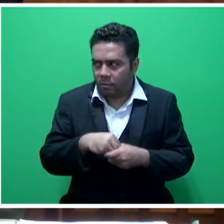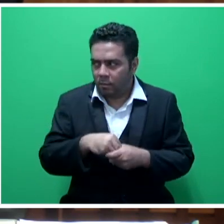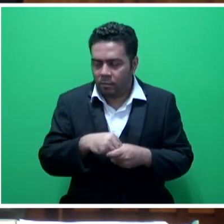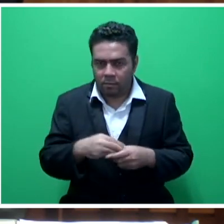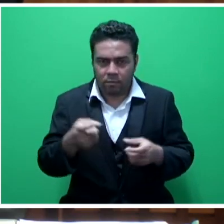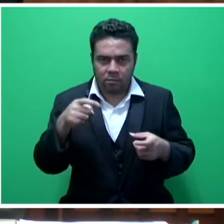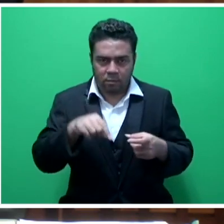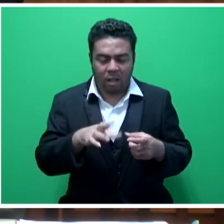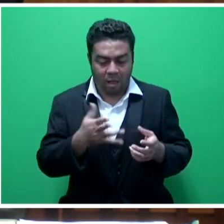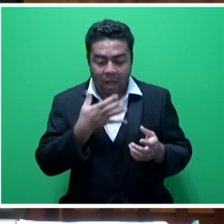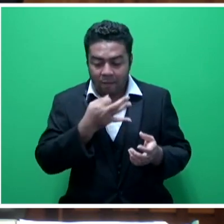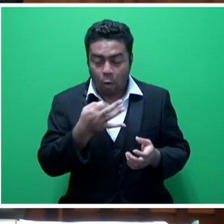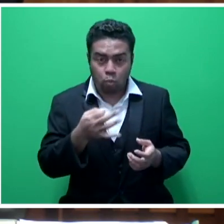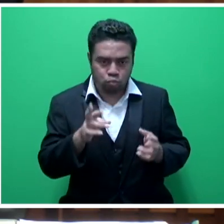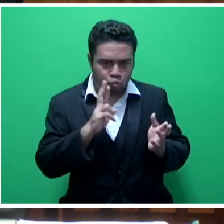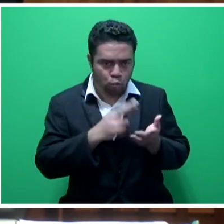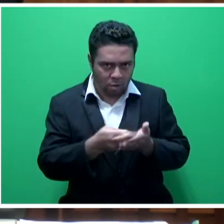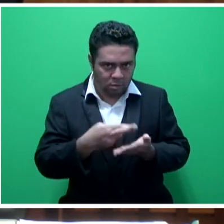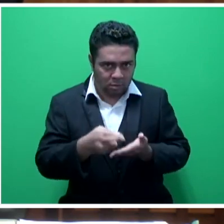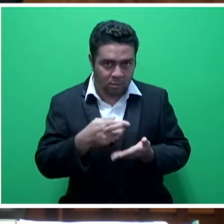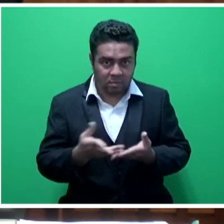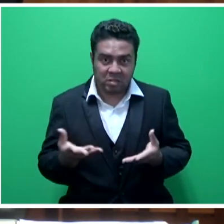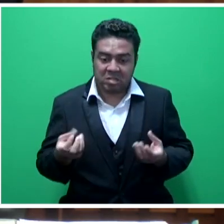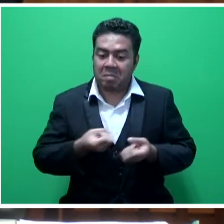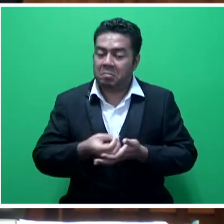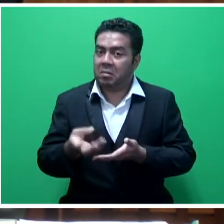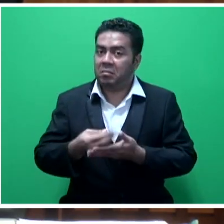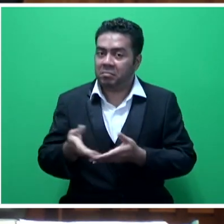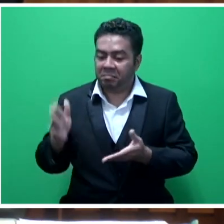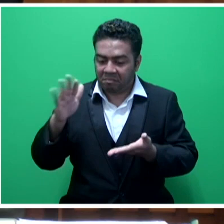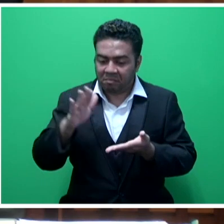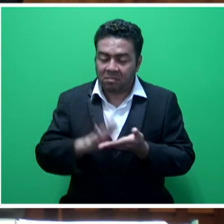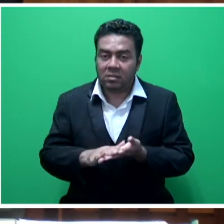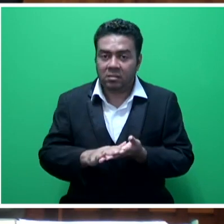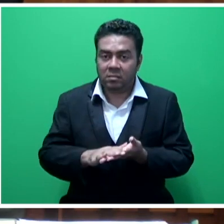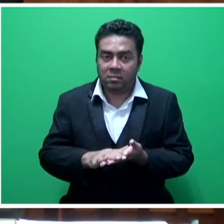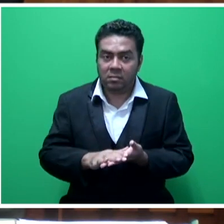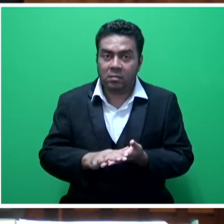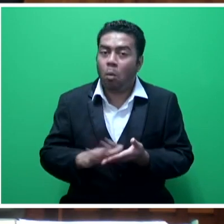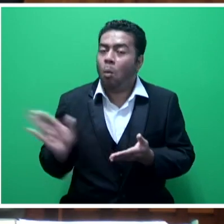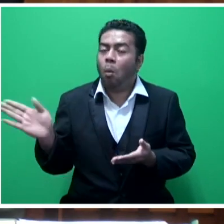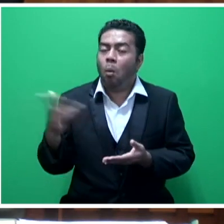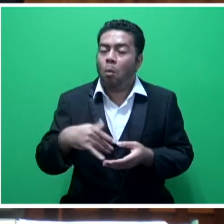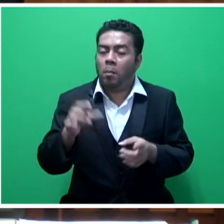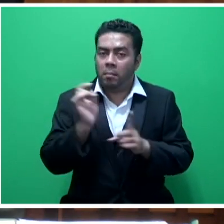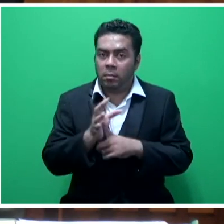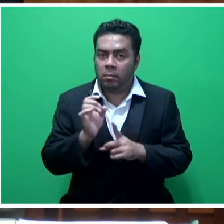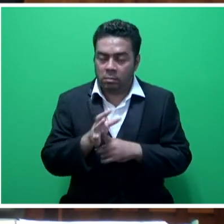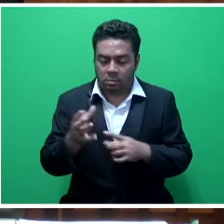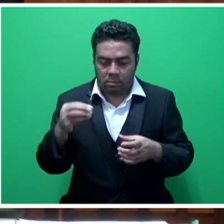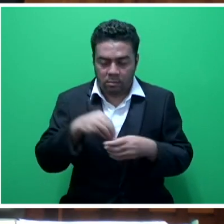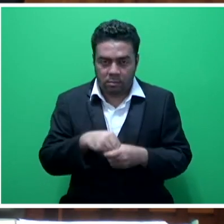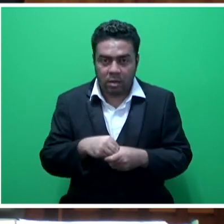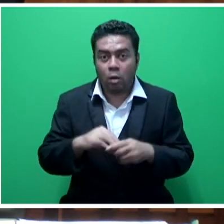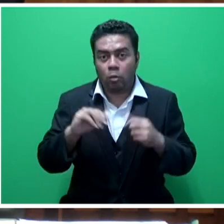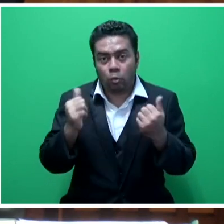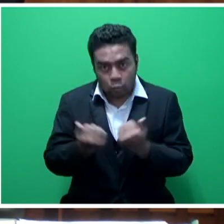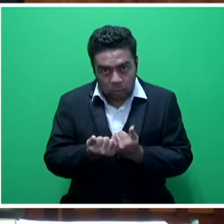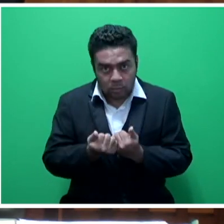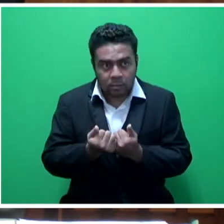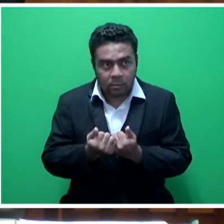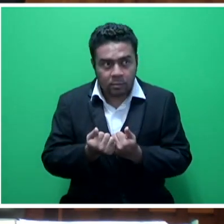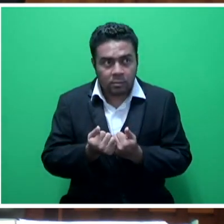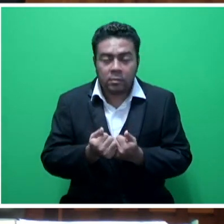renting. Supplier payment deferrals and reduction in charges. All key suppliers have been requested to agree to payment deferral